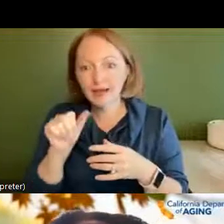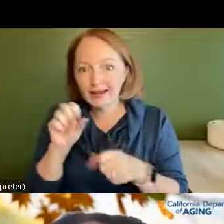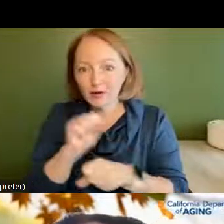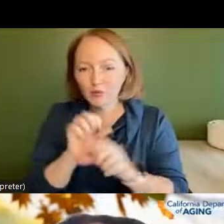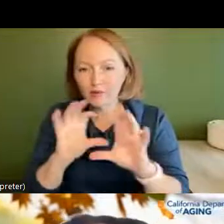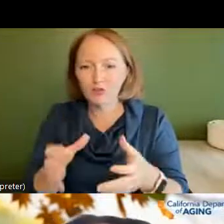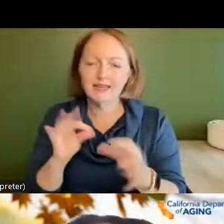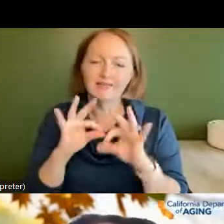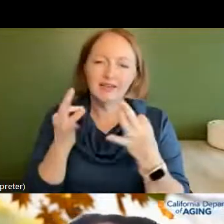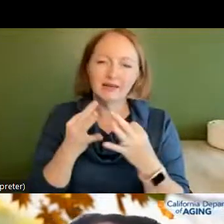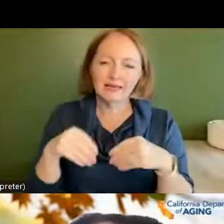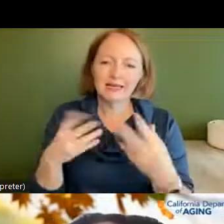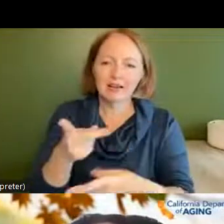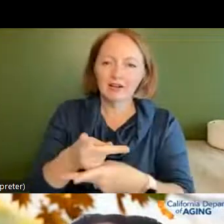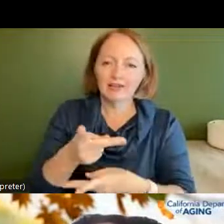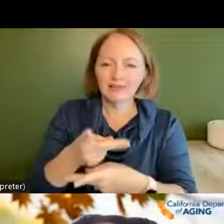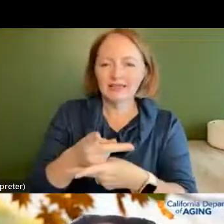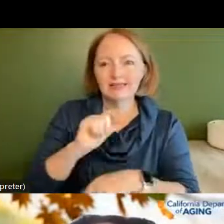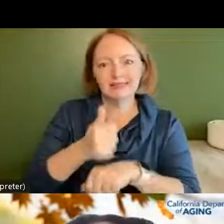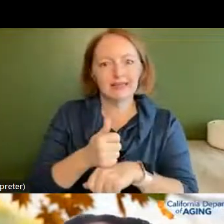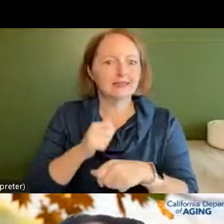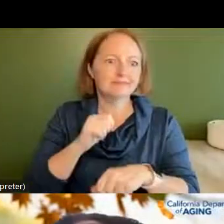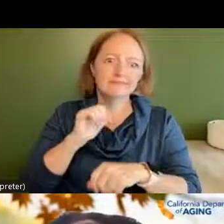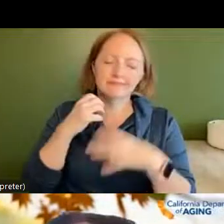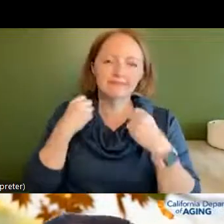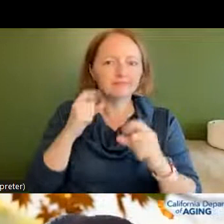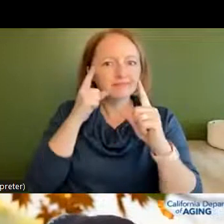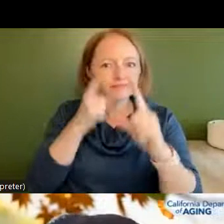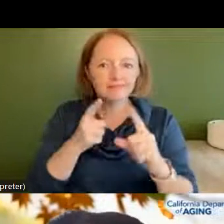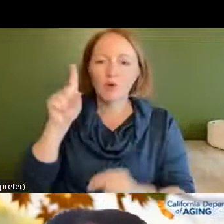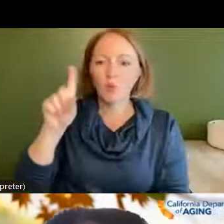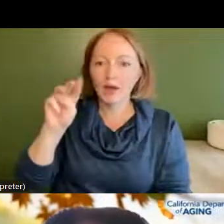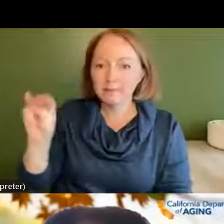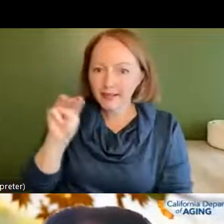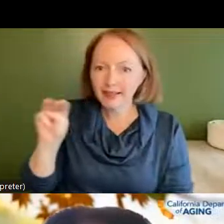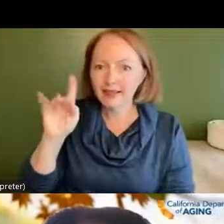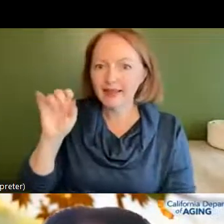and family caregiving, setting an ambitious target goal of 1 million